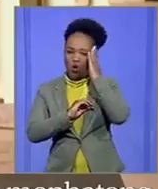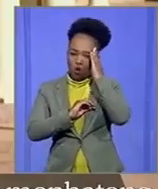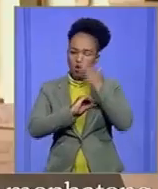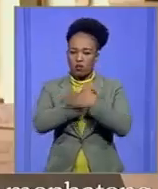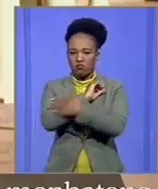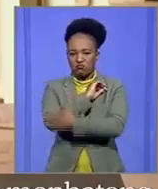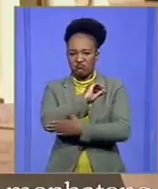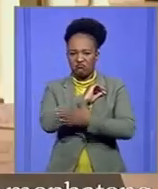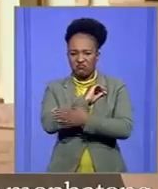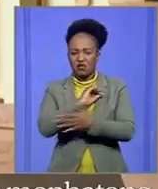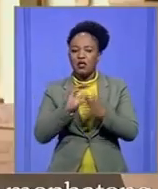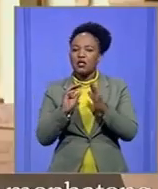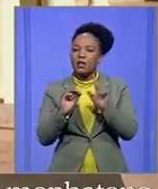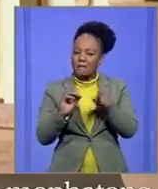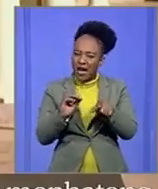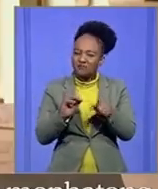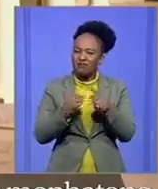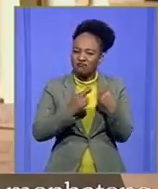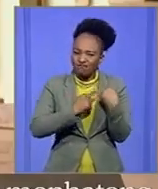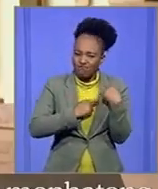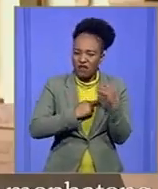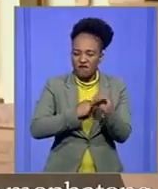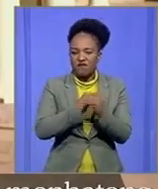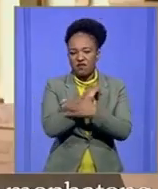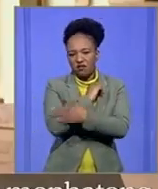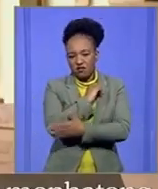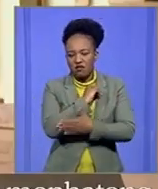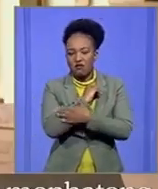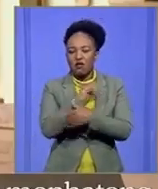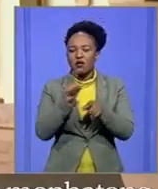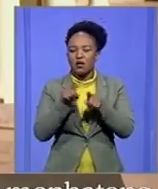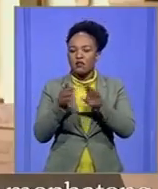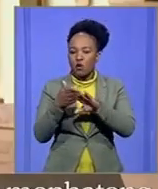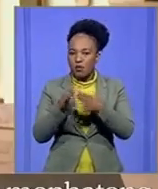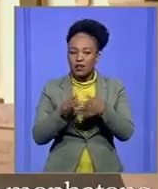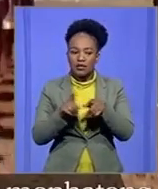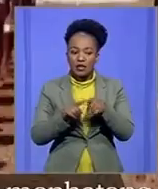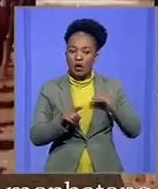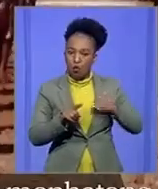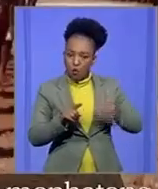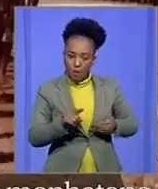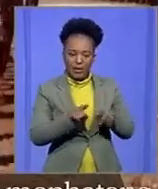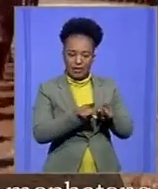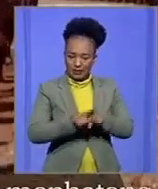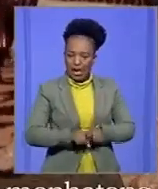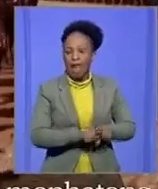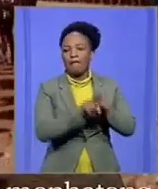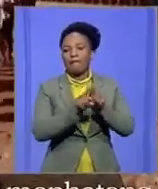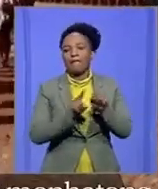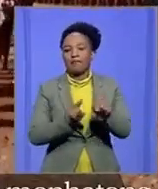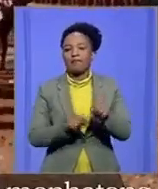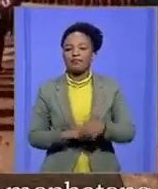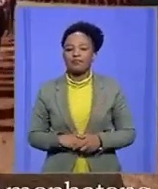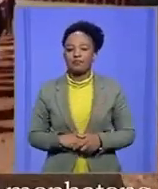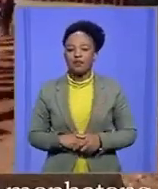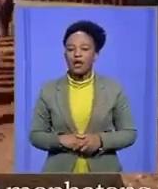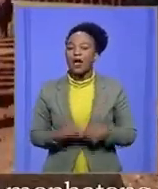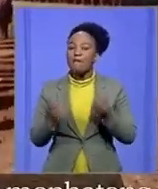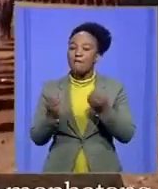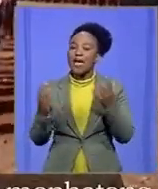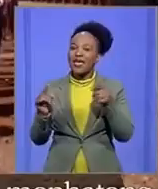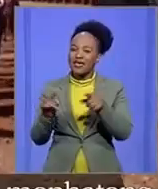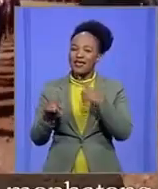na le se ba swantse go se dira ka tsela yona eo le basadi ba bona ba be jwale. Ba bangwe ba dialoga ba re ba thabetse go